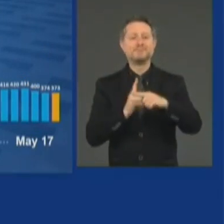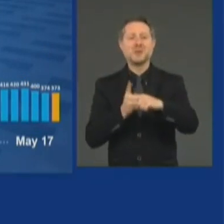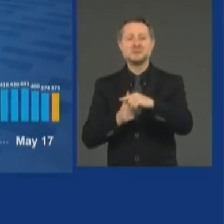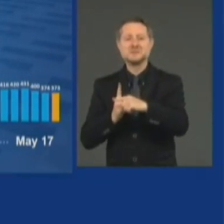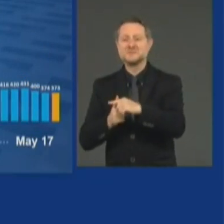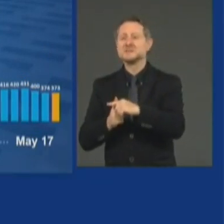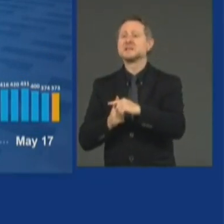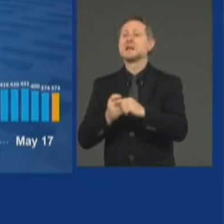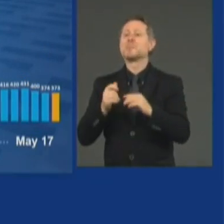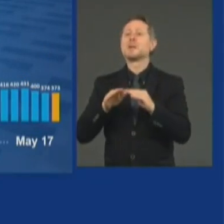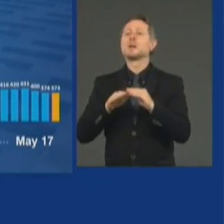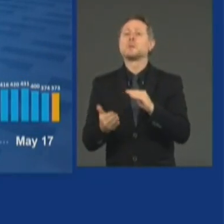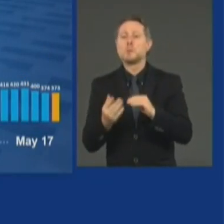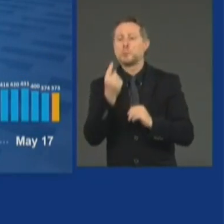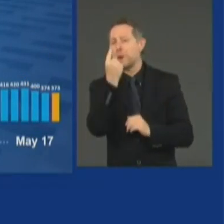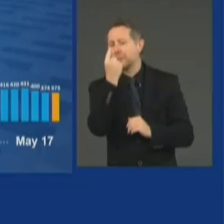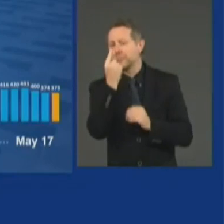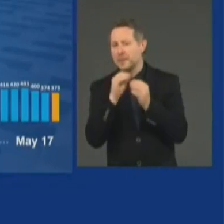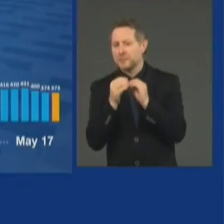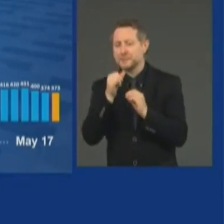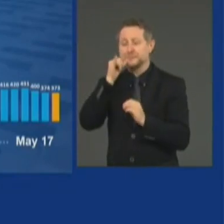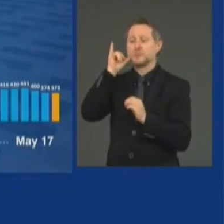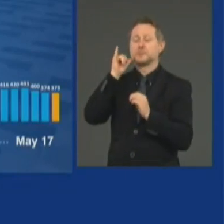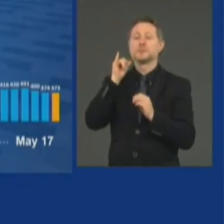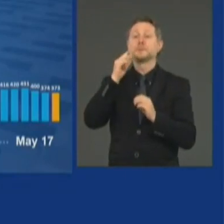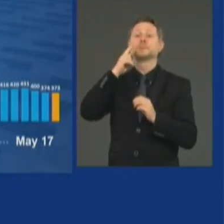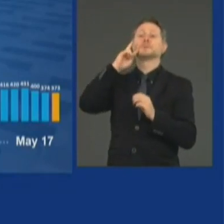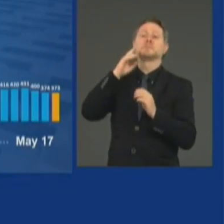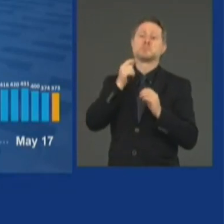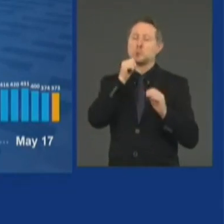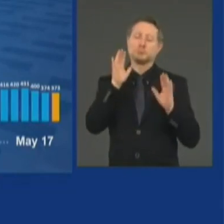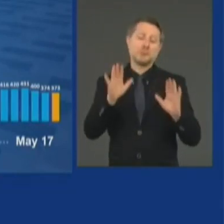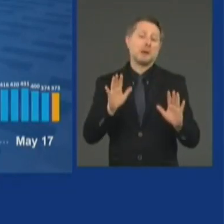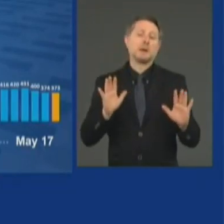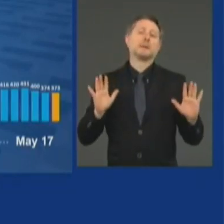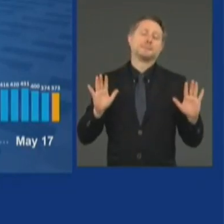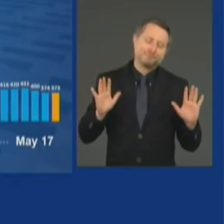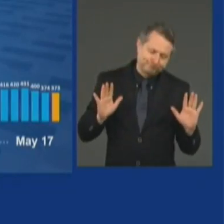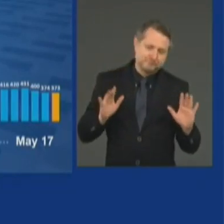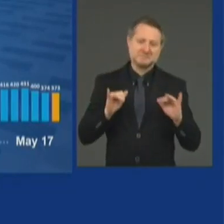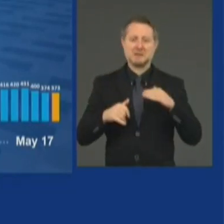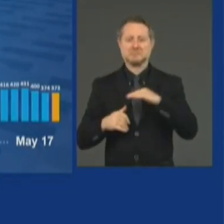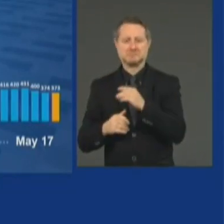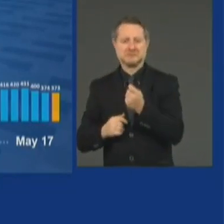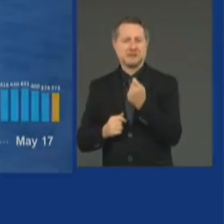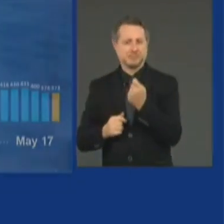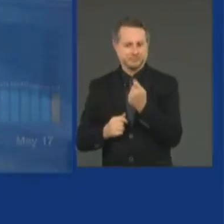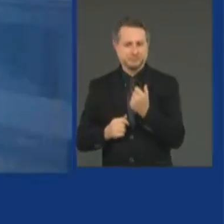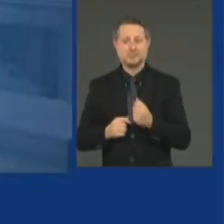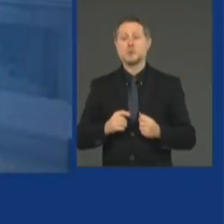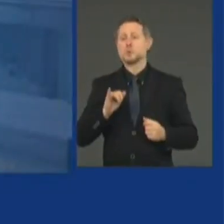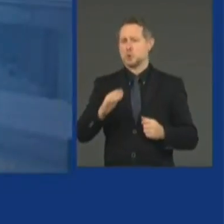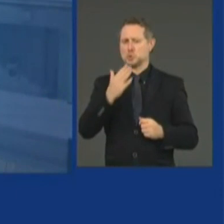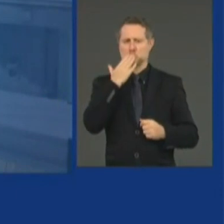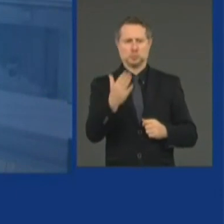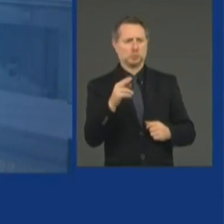1. Not great, but I'll take it. It's going in the right direction. So that is good